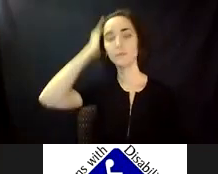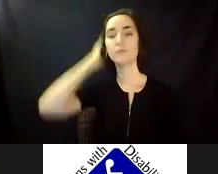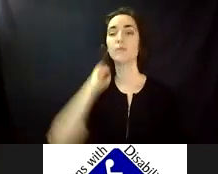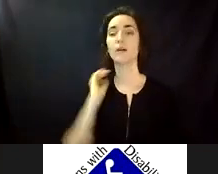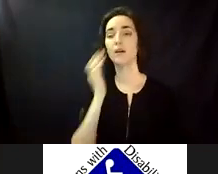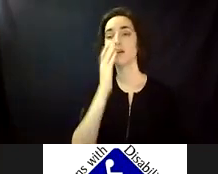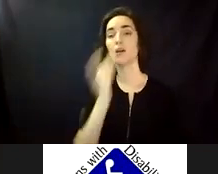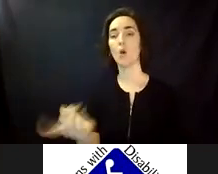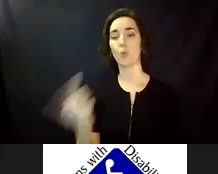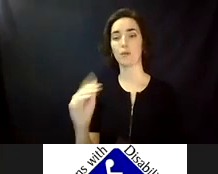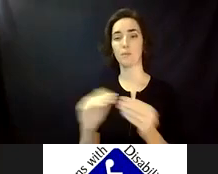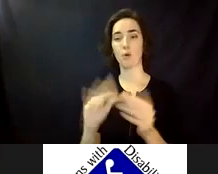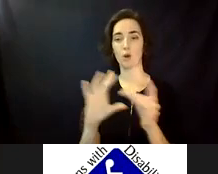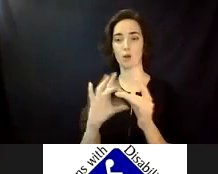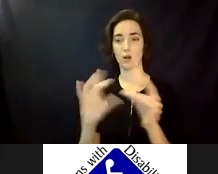comment